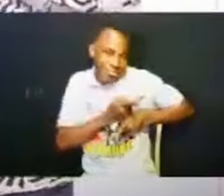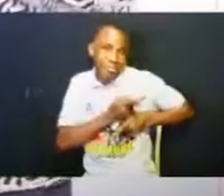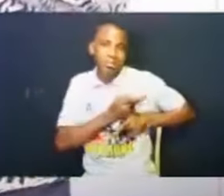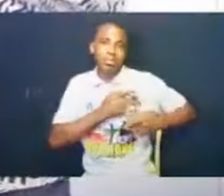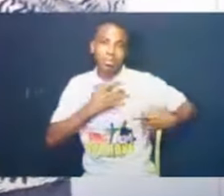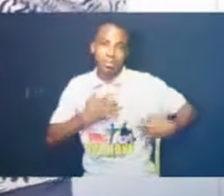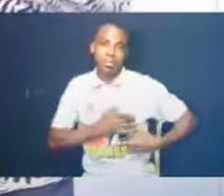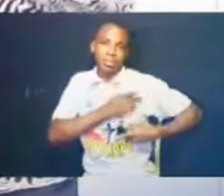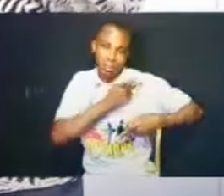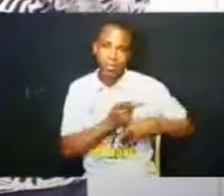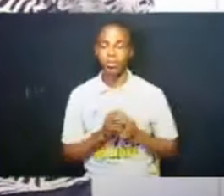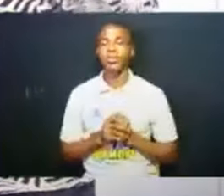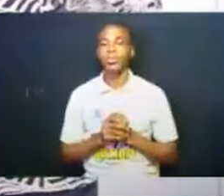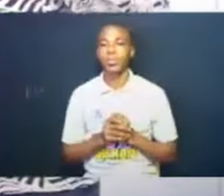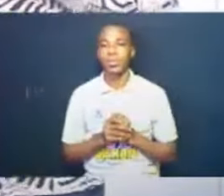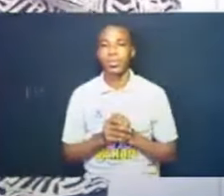pay attention to what I say.